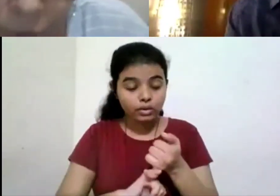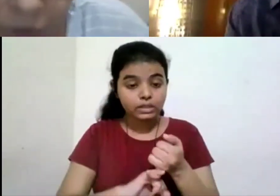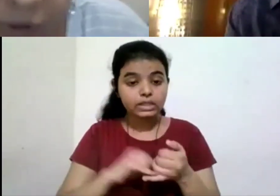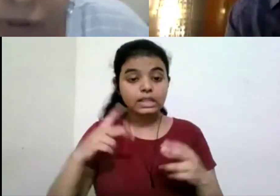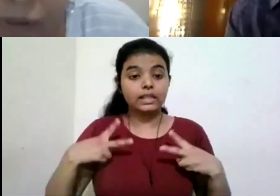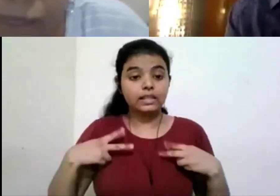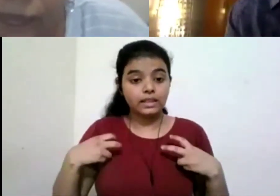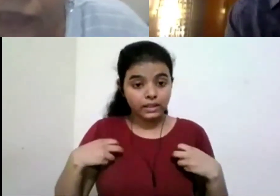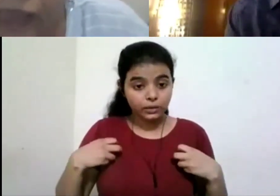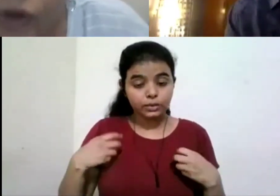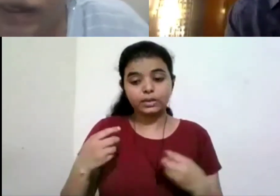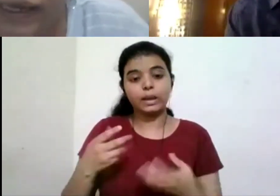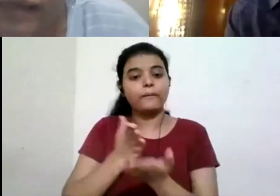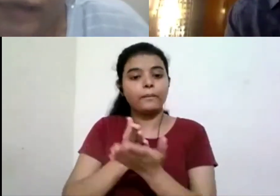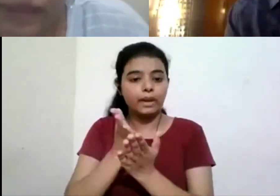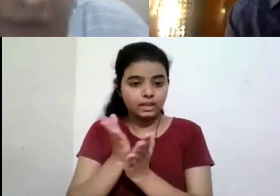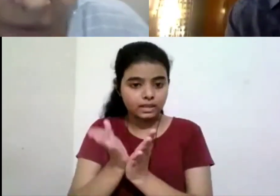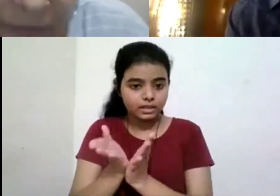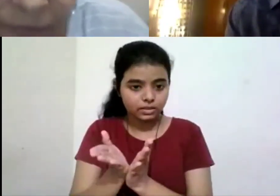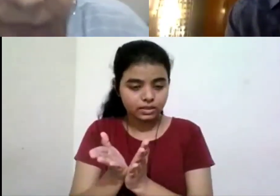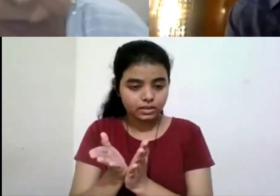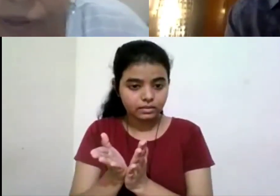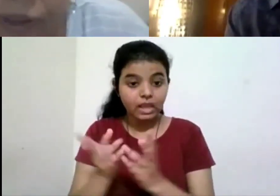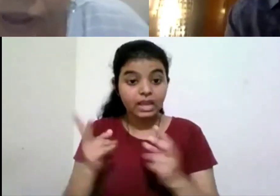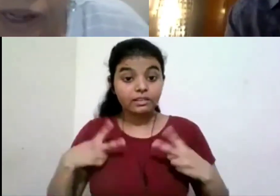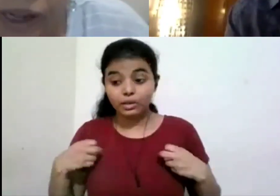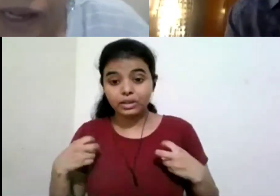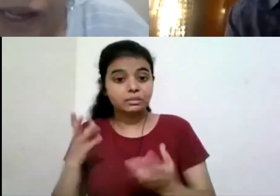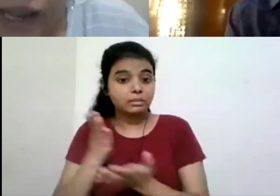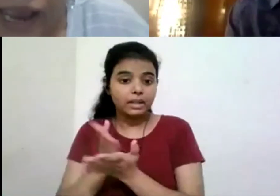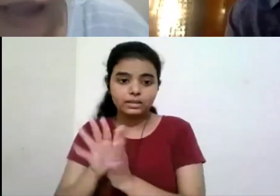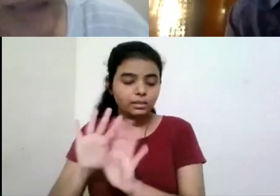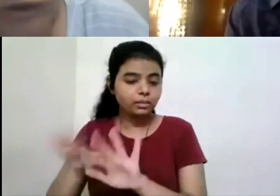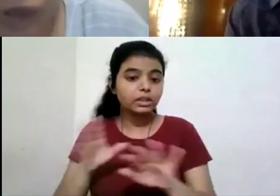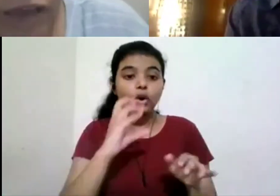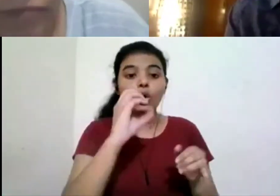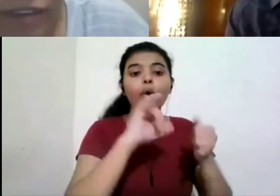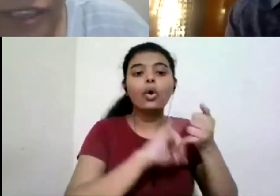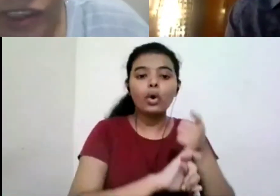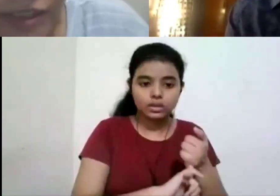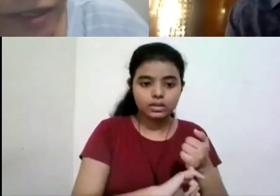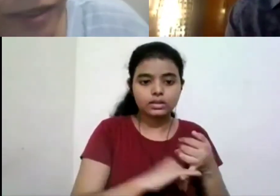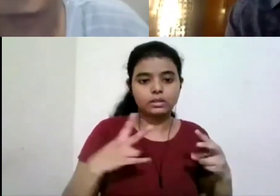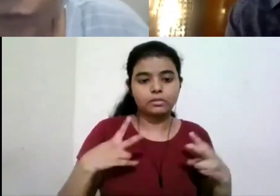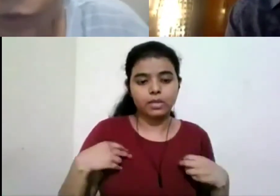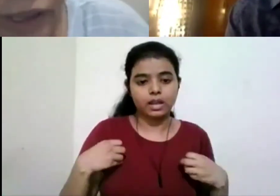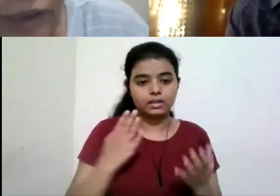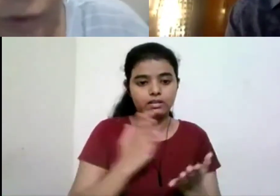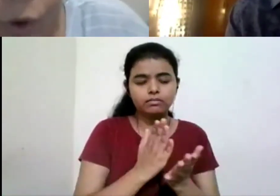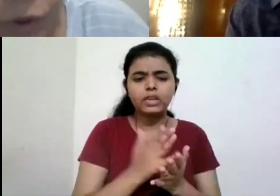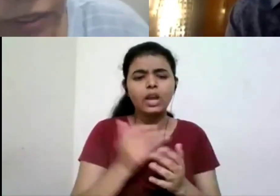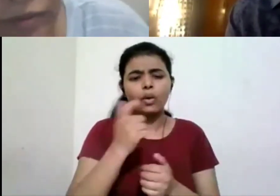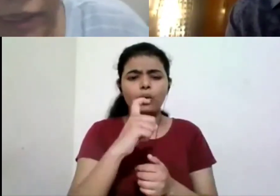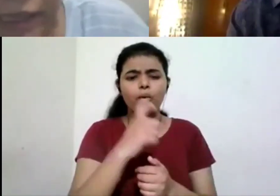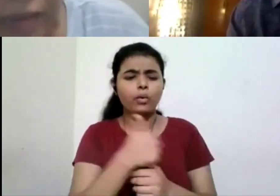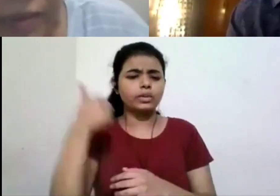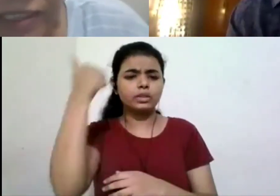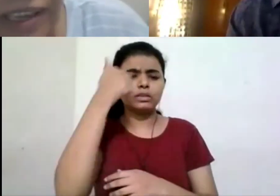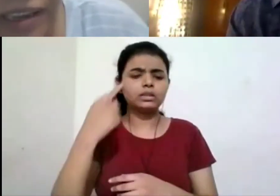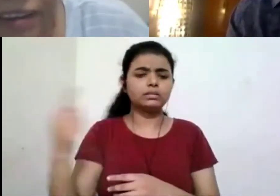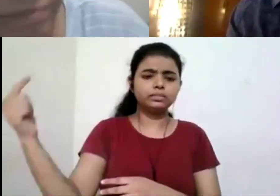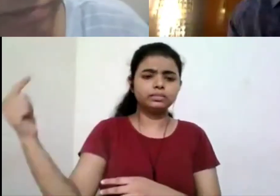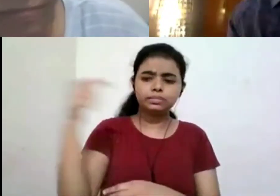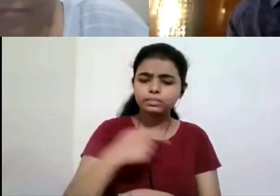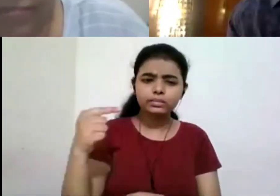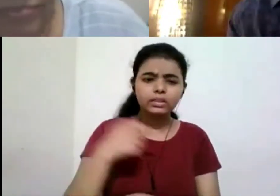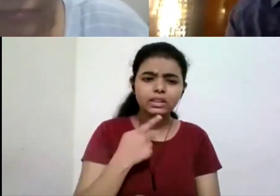the plural and not Legal Method. And I used to have my vice chancellor come to my course every time and